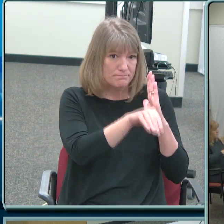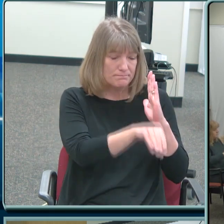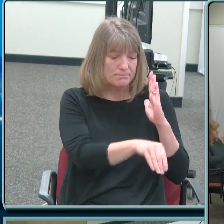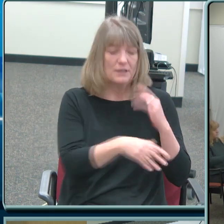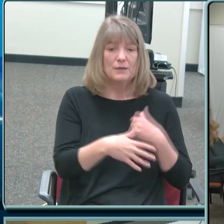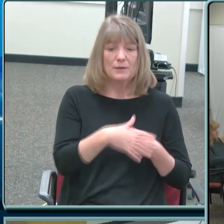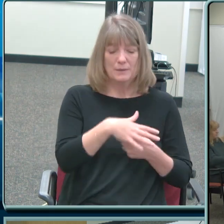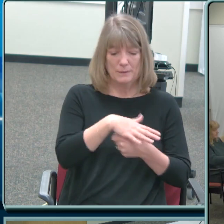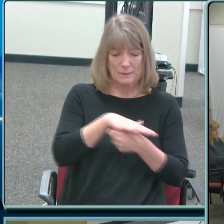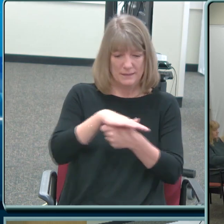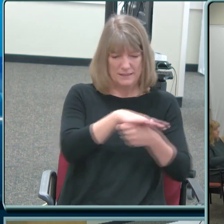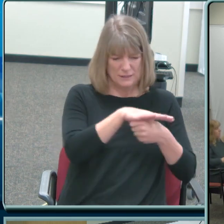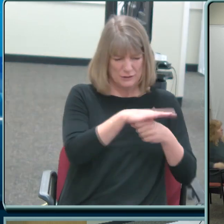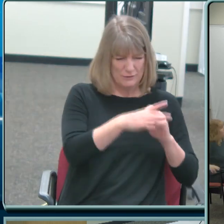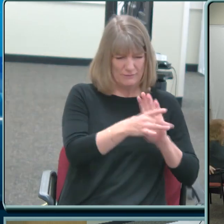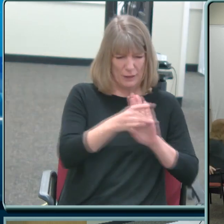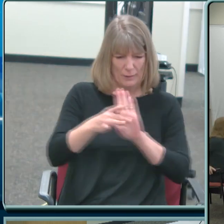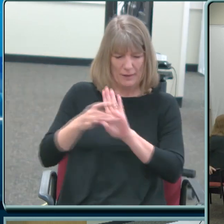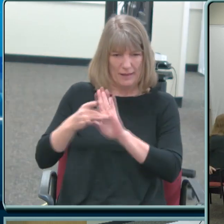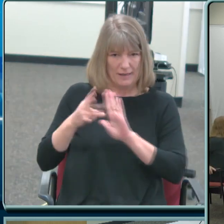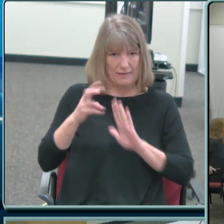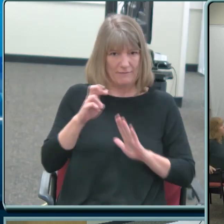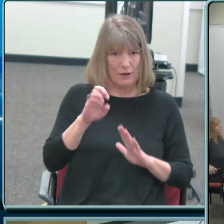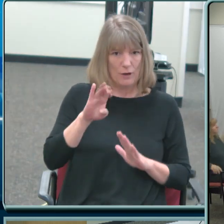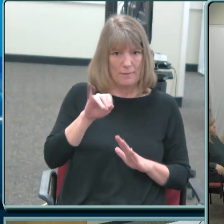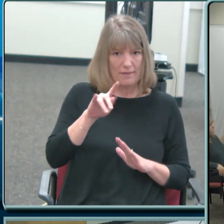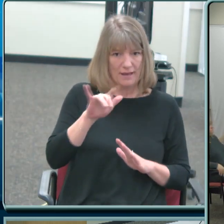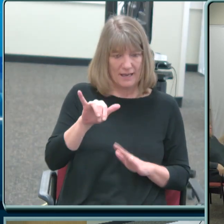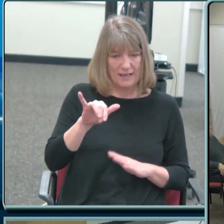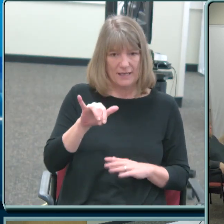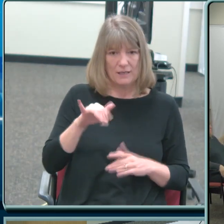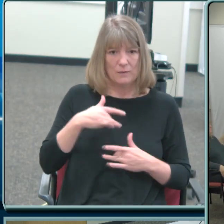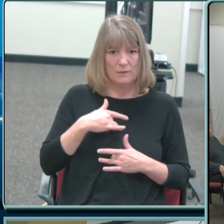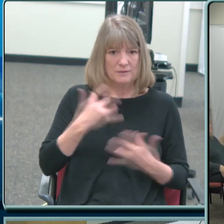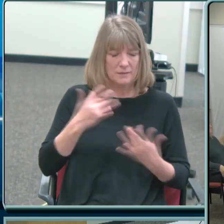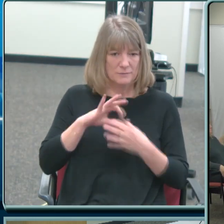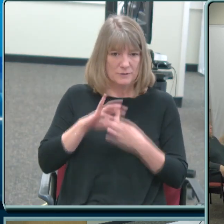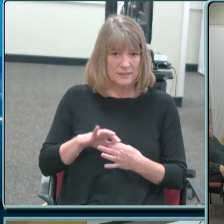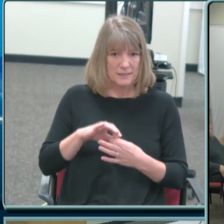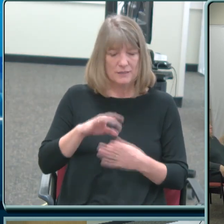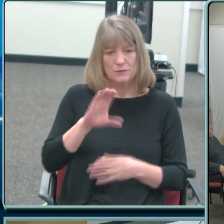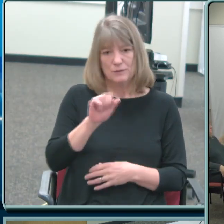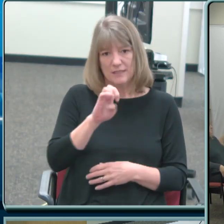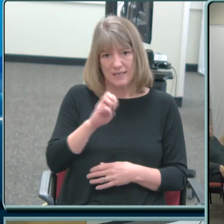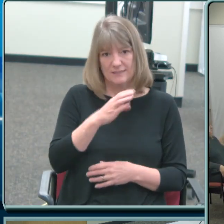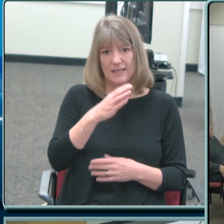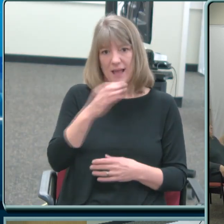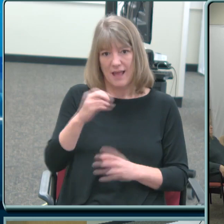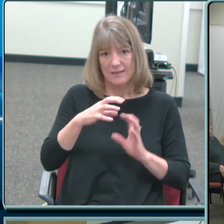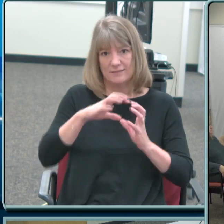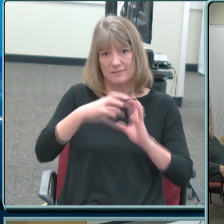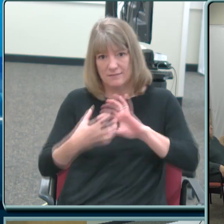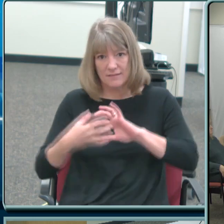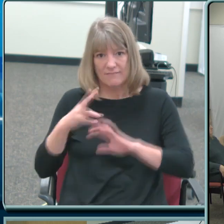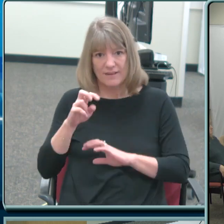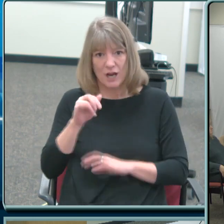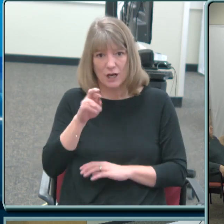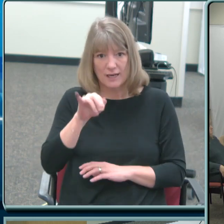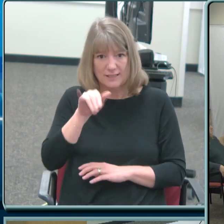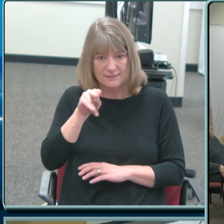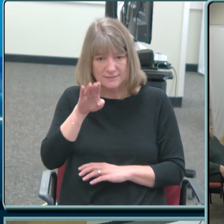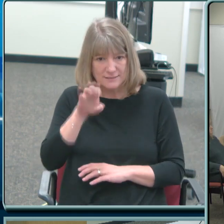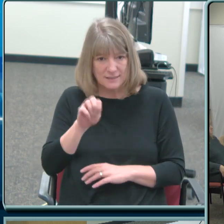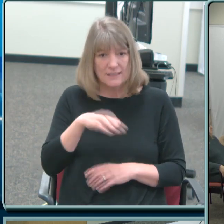regional variability that we'll talk about in a second in terms of what's been going on with cases and hence the variance. And so the